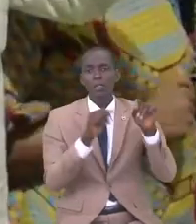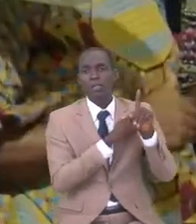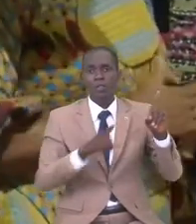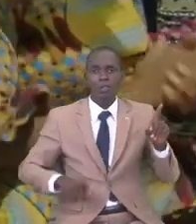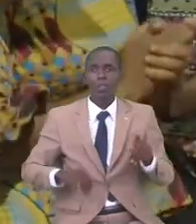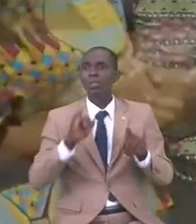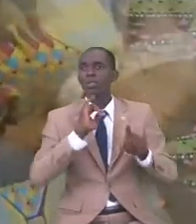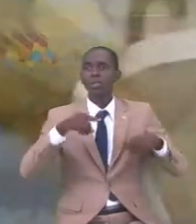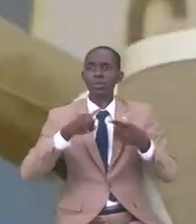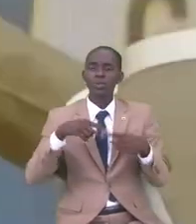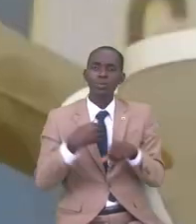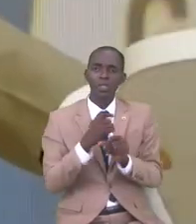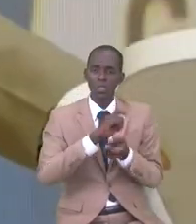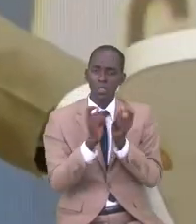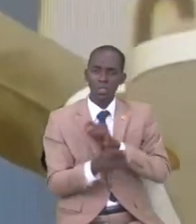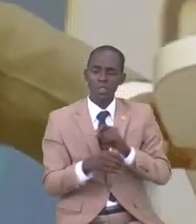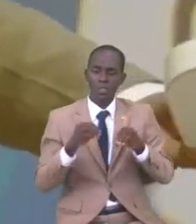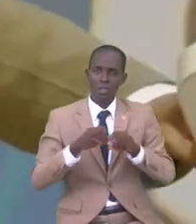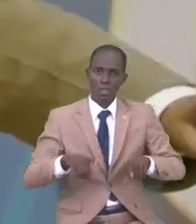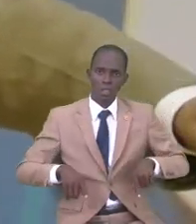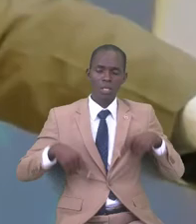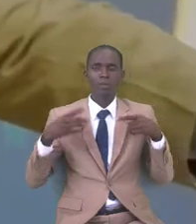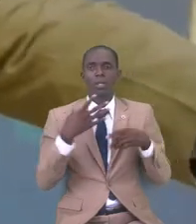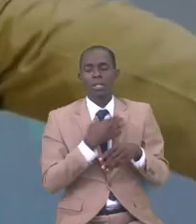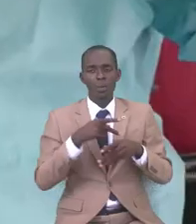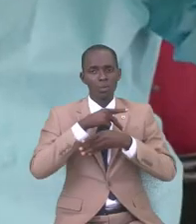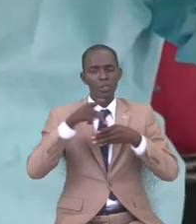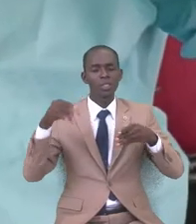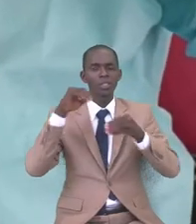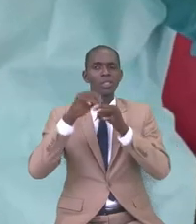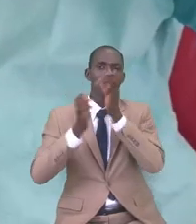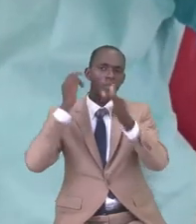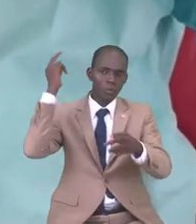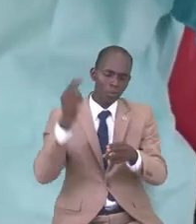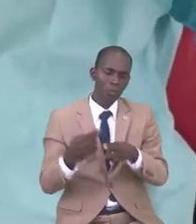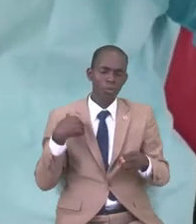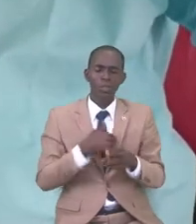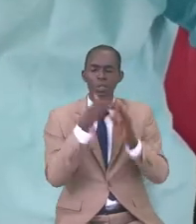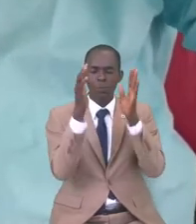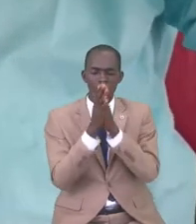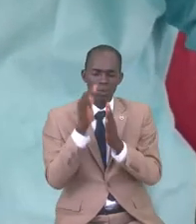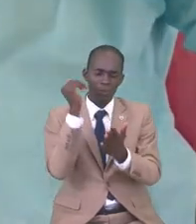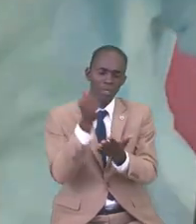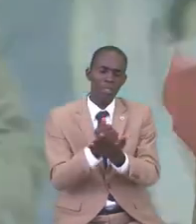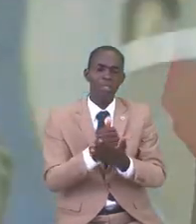make a change in your life and ministry and profession, in Jesus' name we pray.